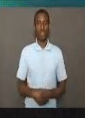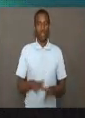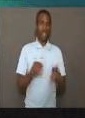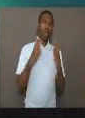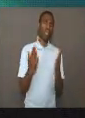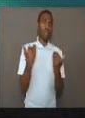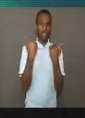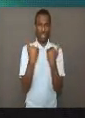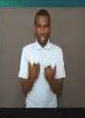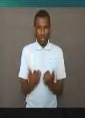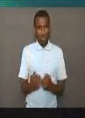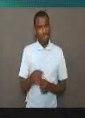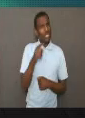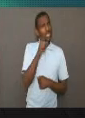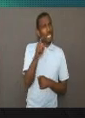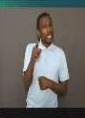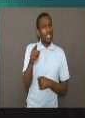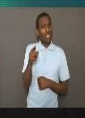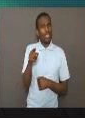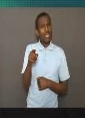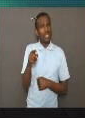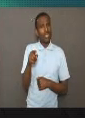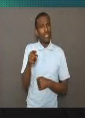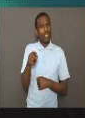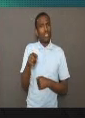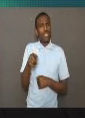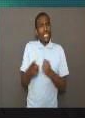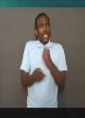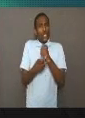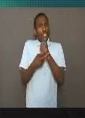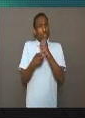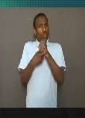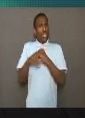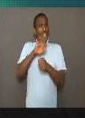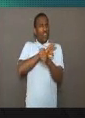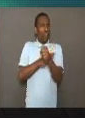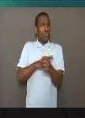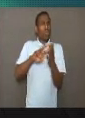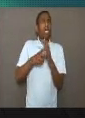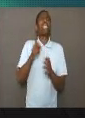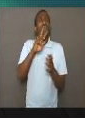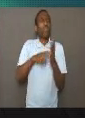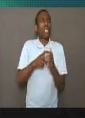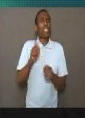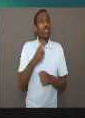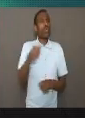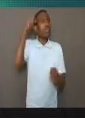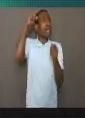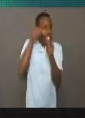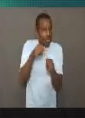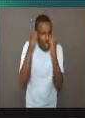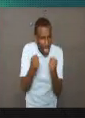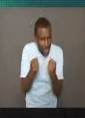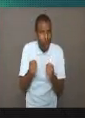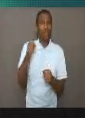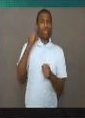Students, can you recall what a restoring force refers to in a